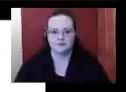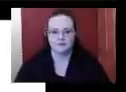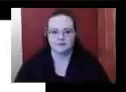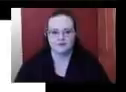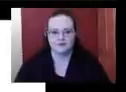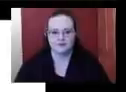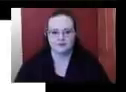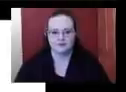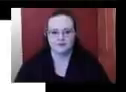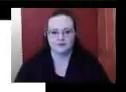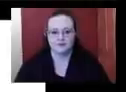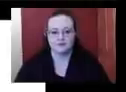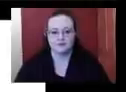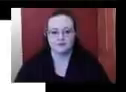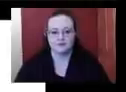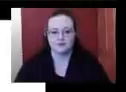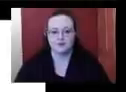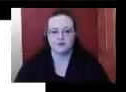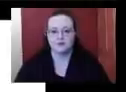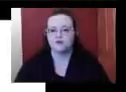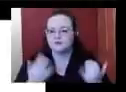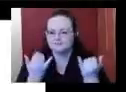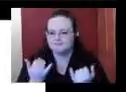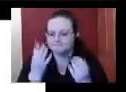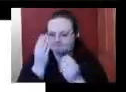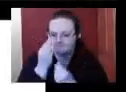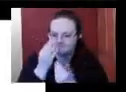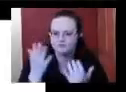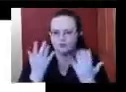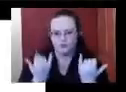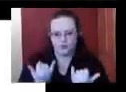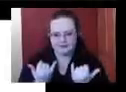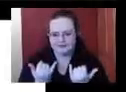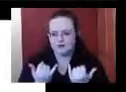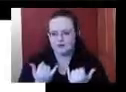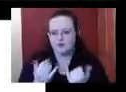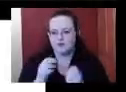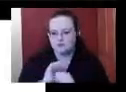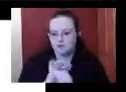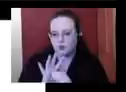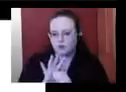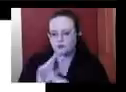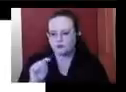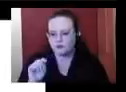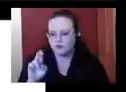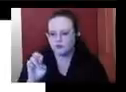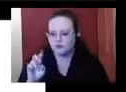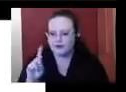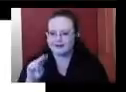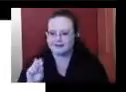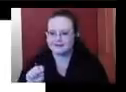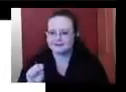So I'd like to start off by sharing some current COVID-19 trends in Halton region.